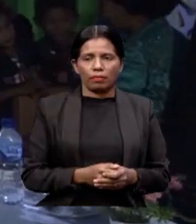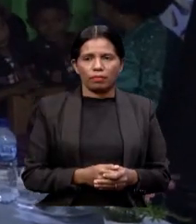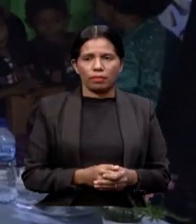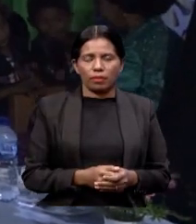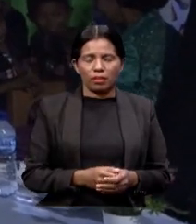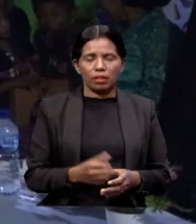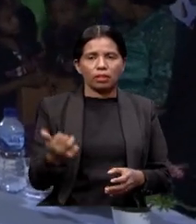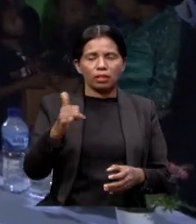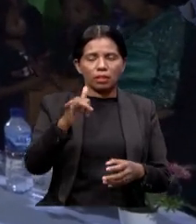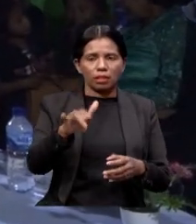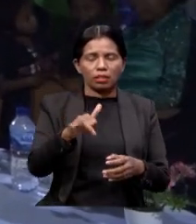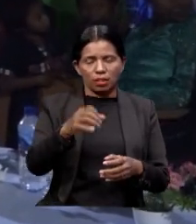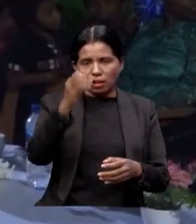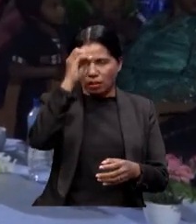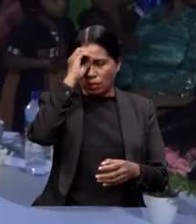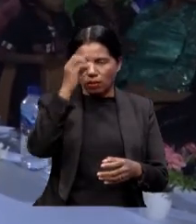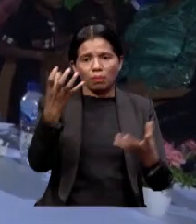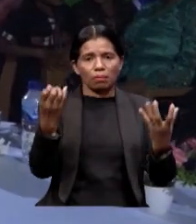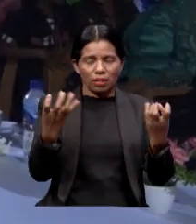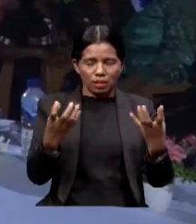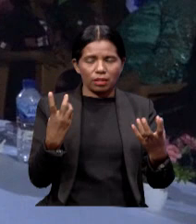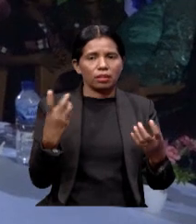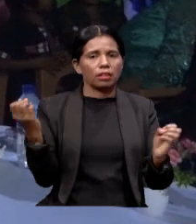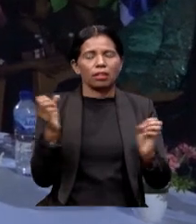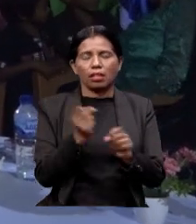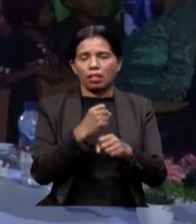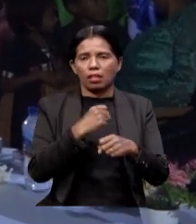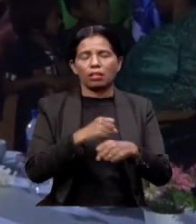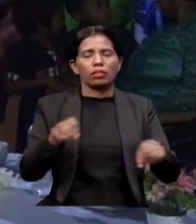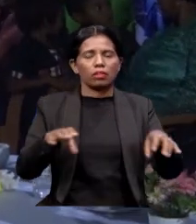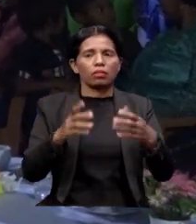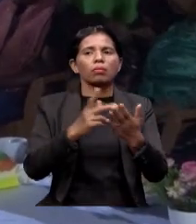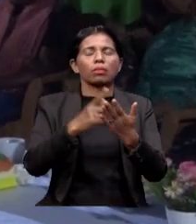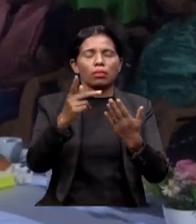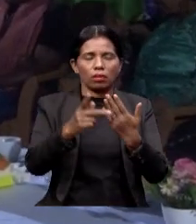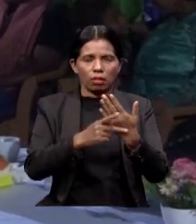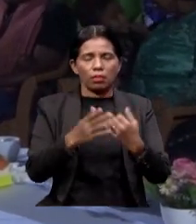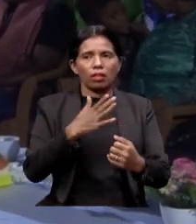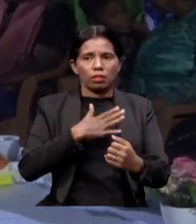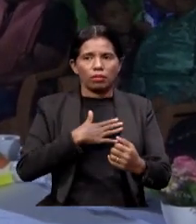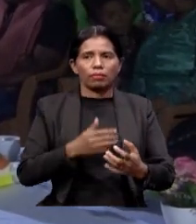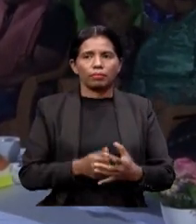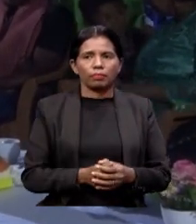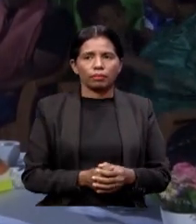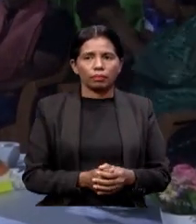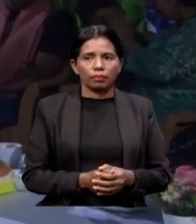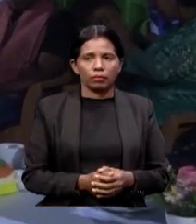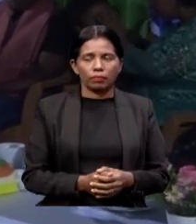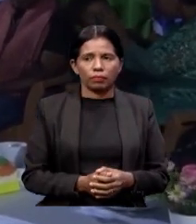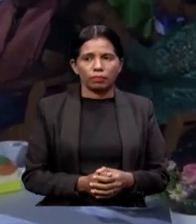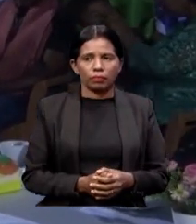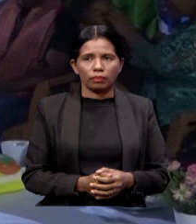ne agada ale programa. Programa governo da Dagne, lao sanunien.